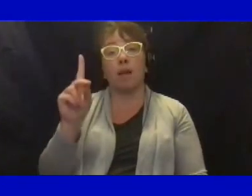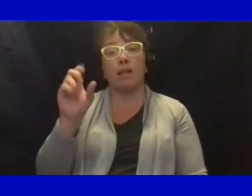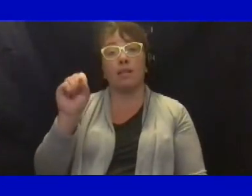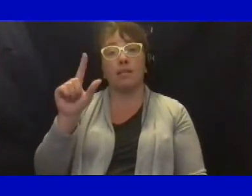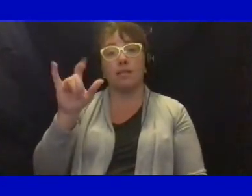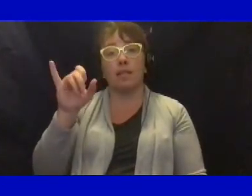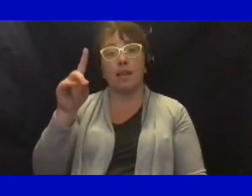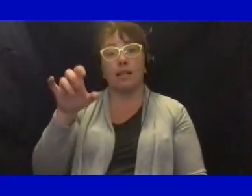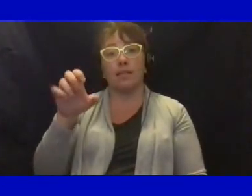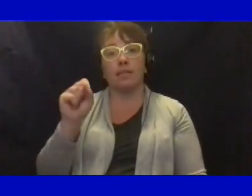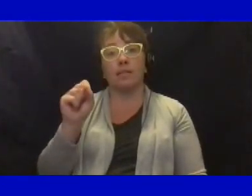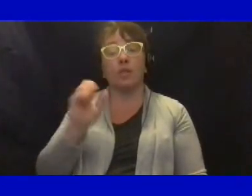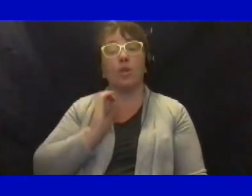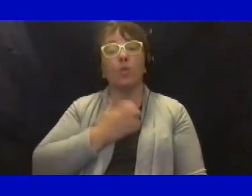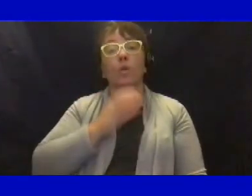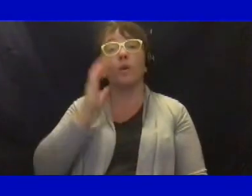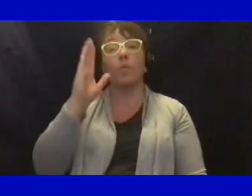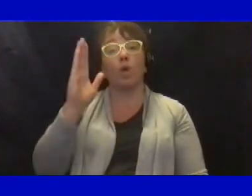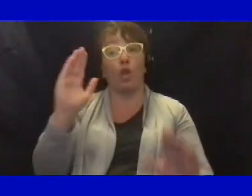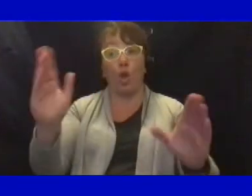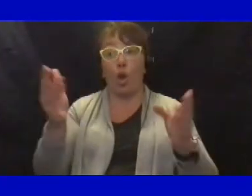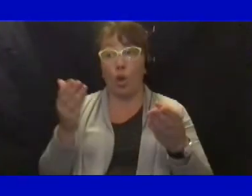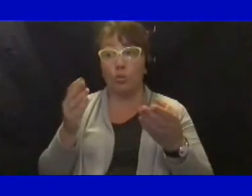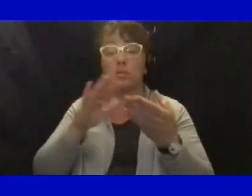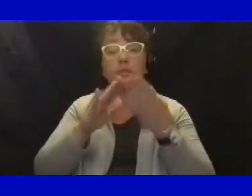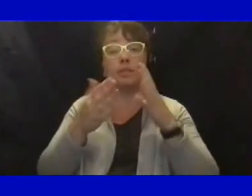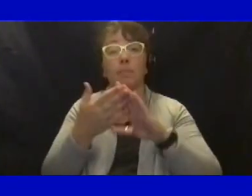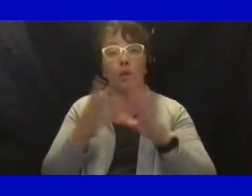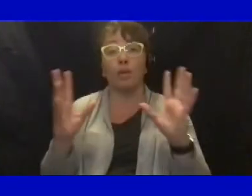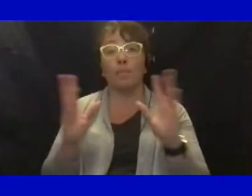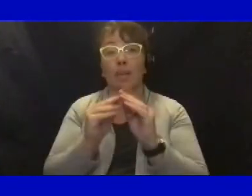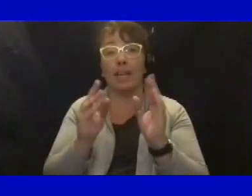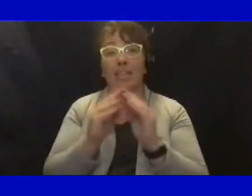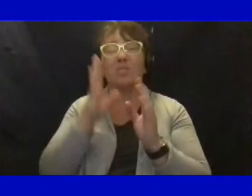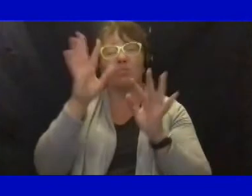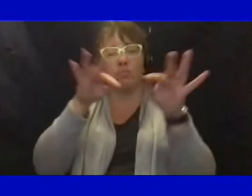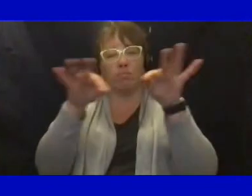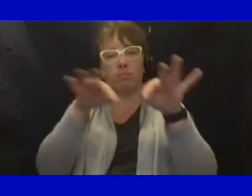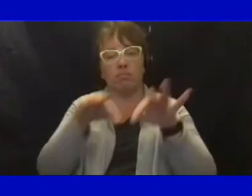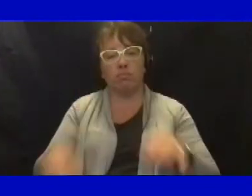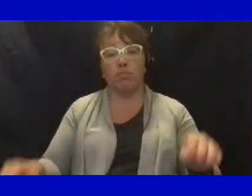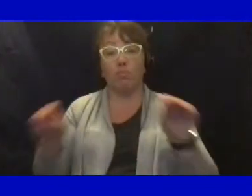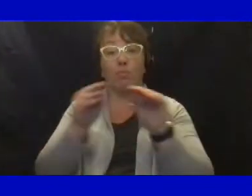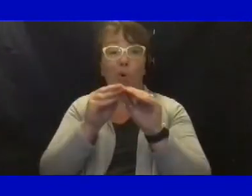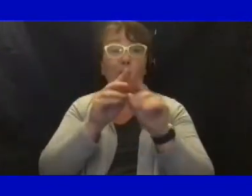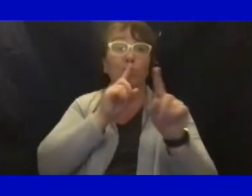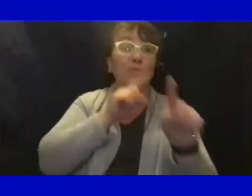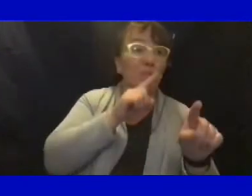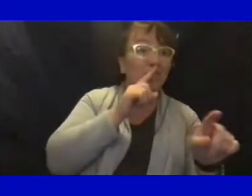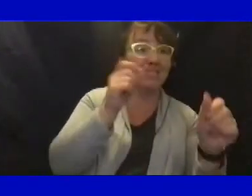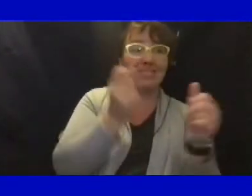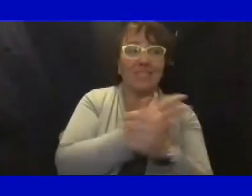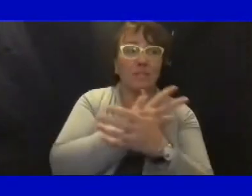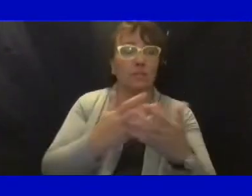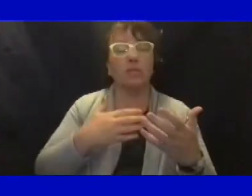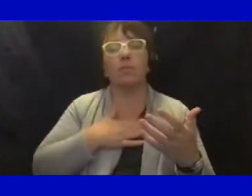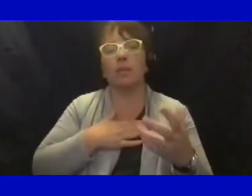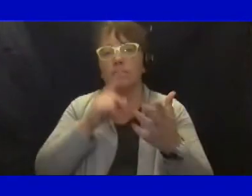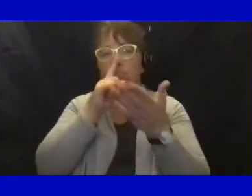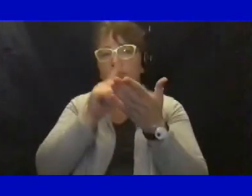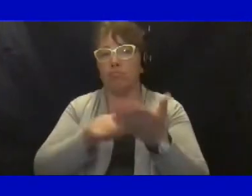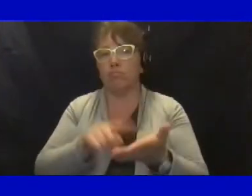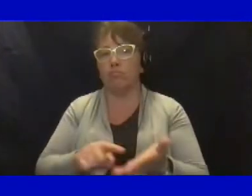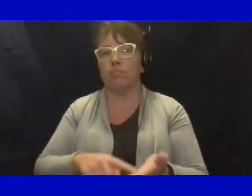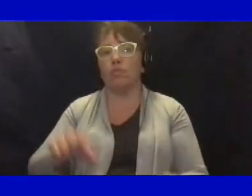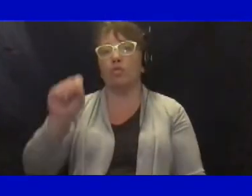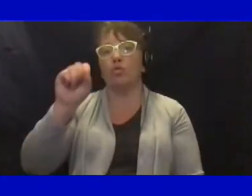we'll be hosting community meetings to discuss potential impacts and responses. Please check our websites and social media accounts for information